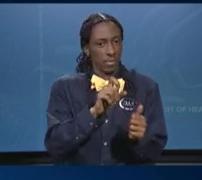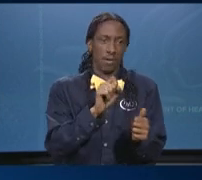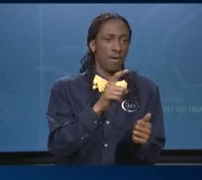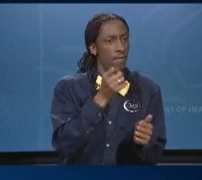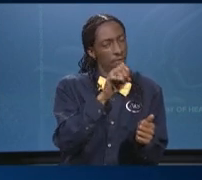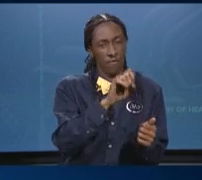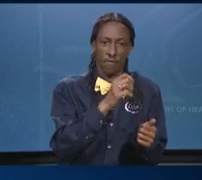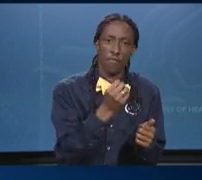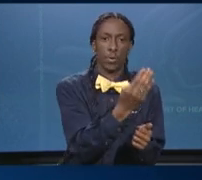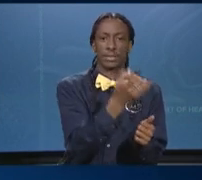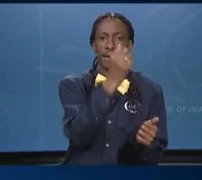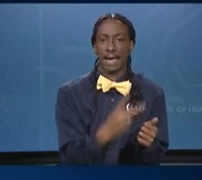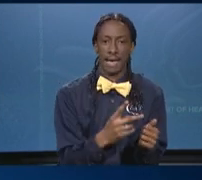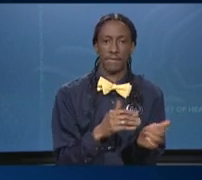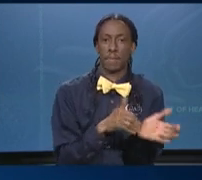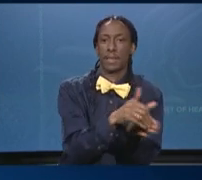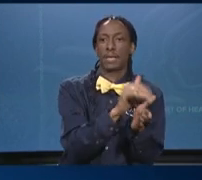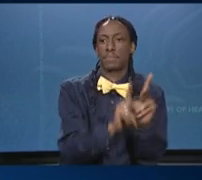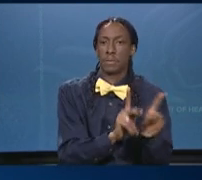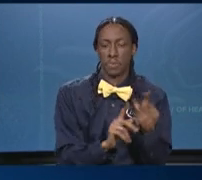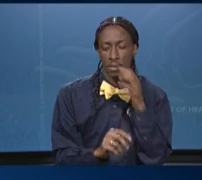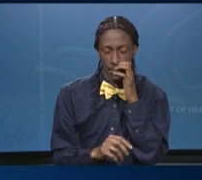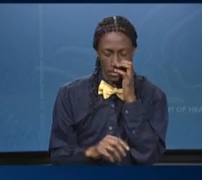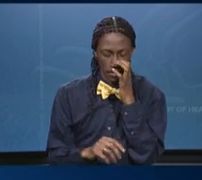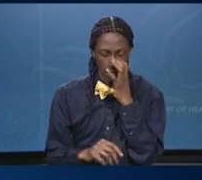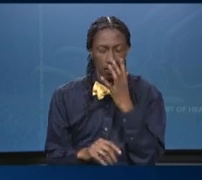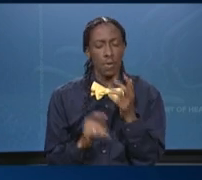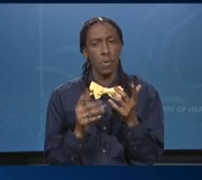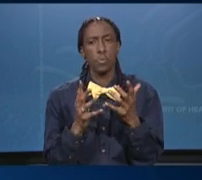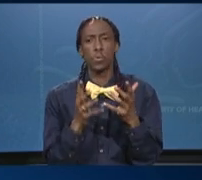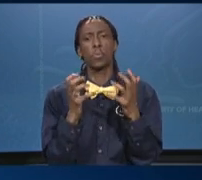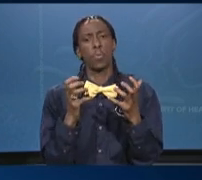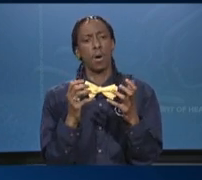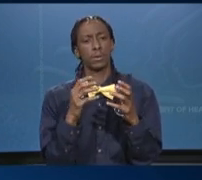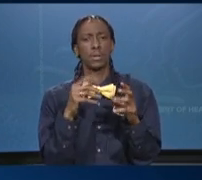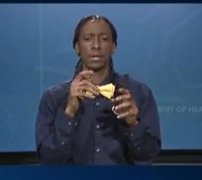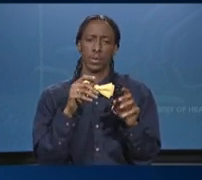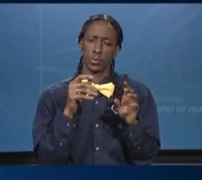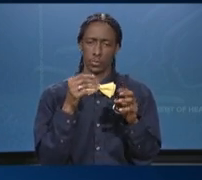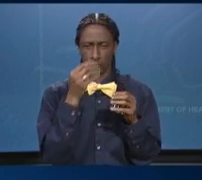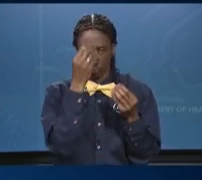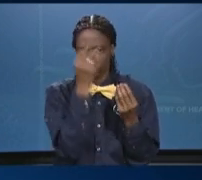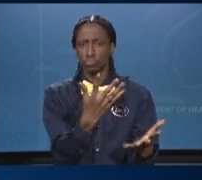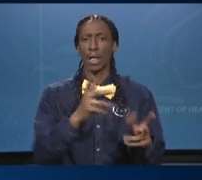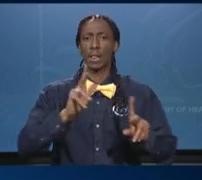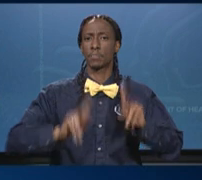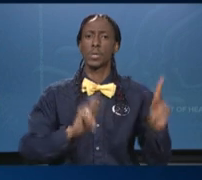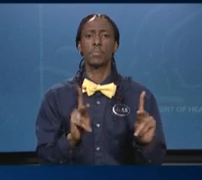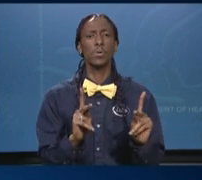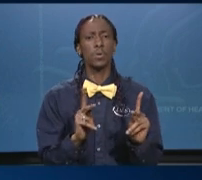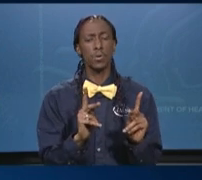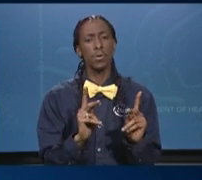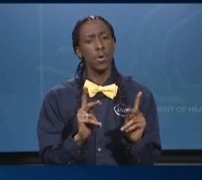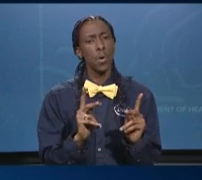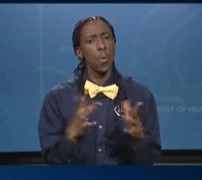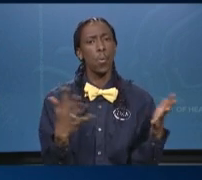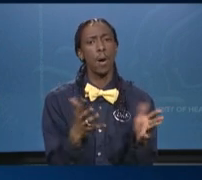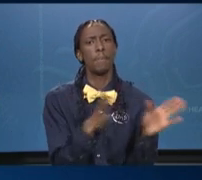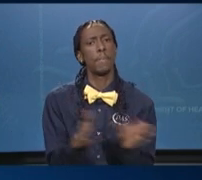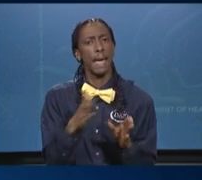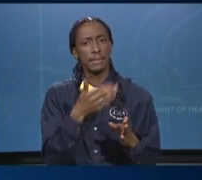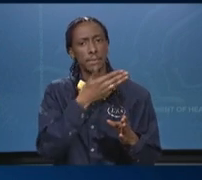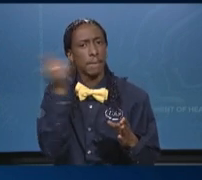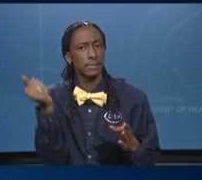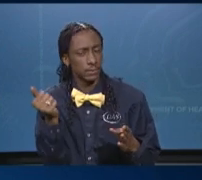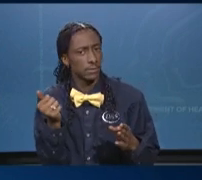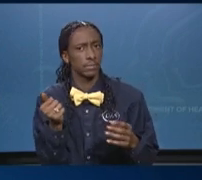the navigators that make it possible for people to know what plan is best for them. We're going to make sure we go to you and not wait for you to come